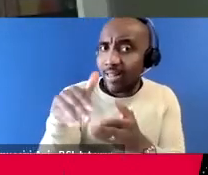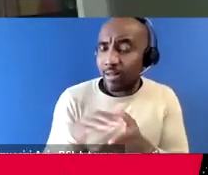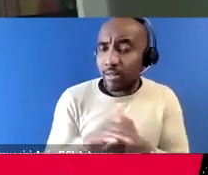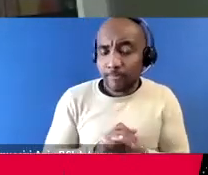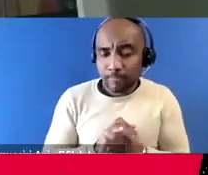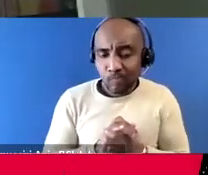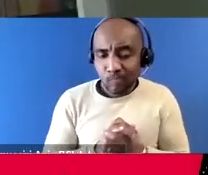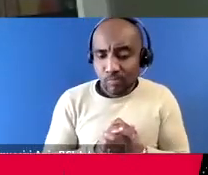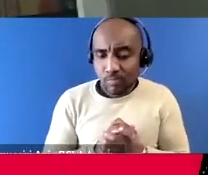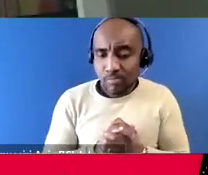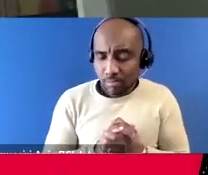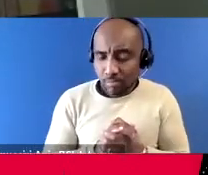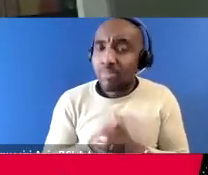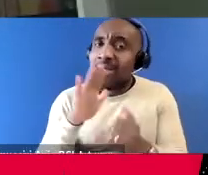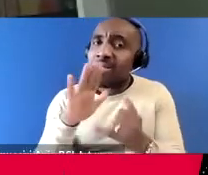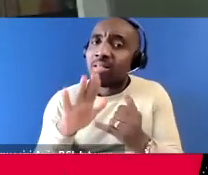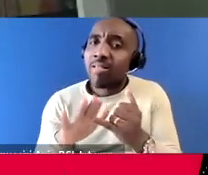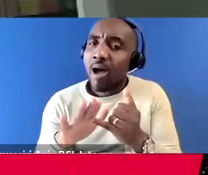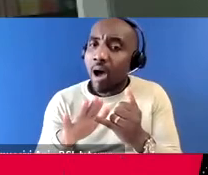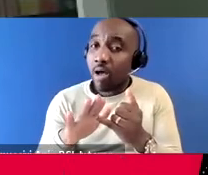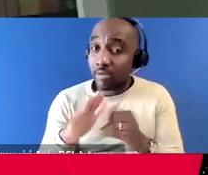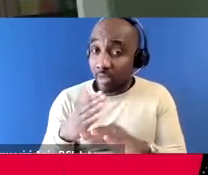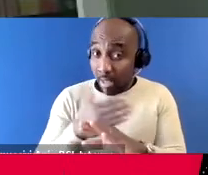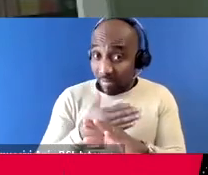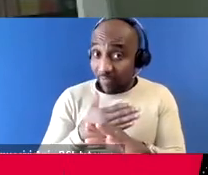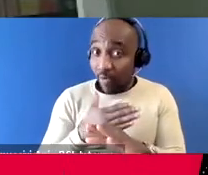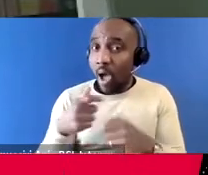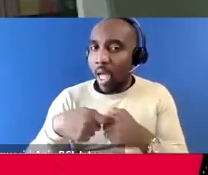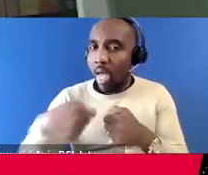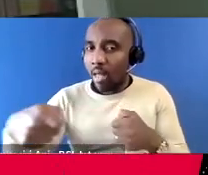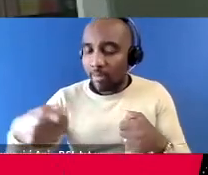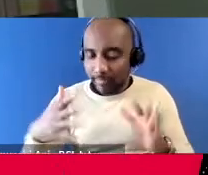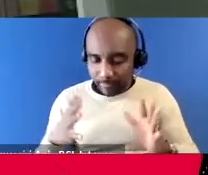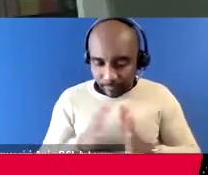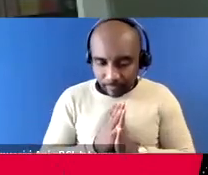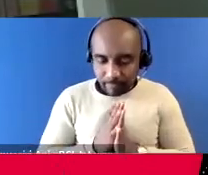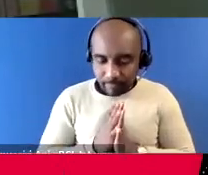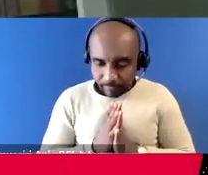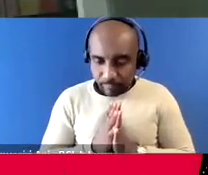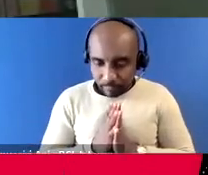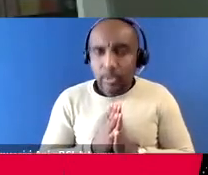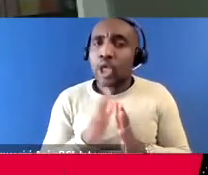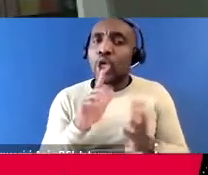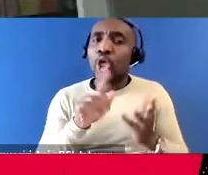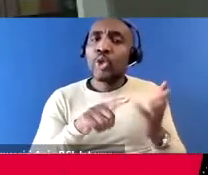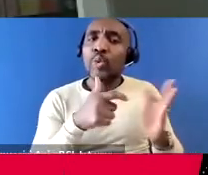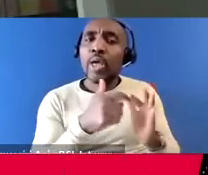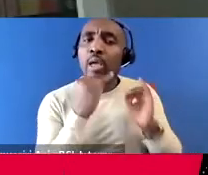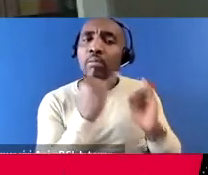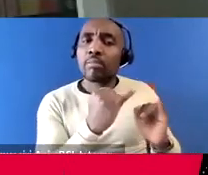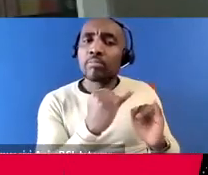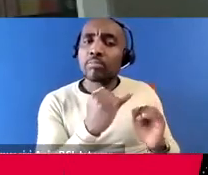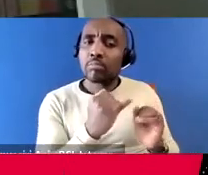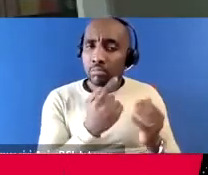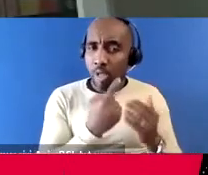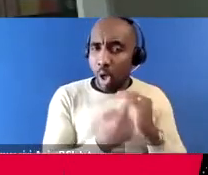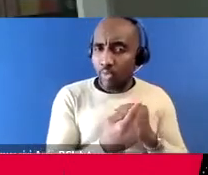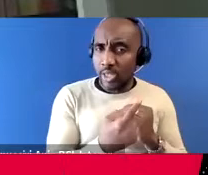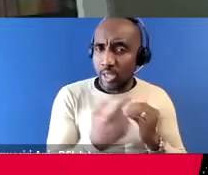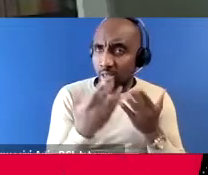And just finally, before I go on too long, it's not just the UK, which is